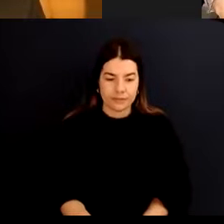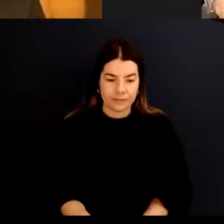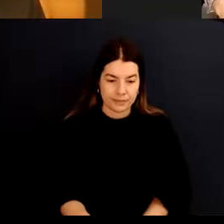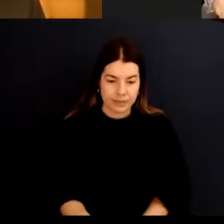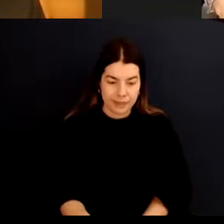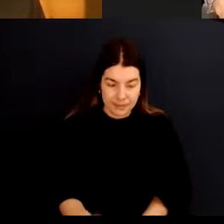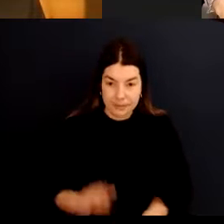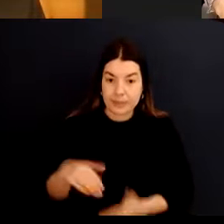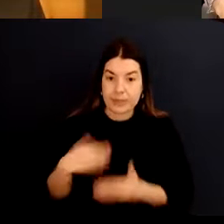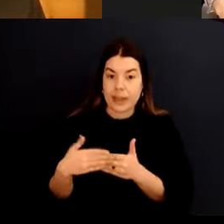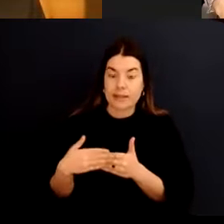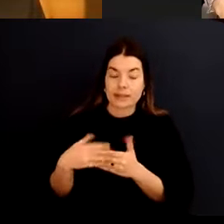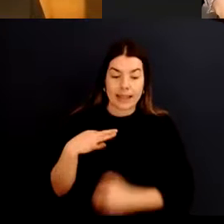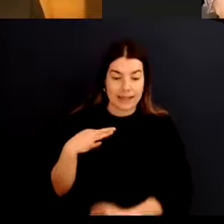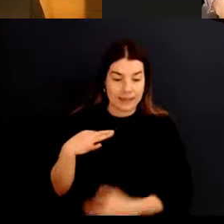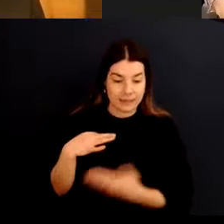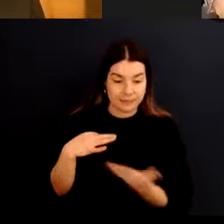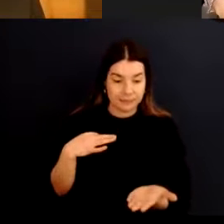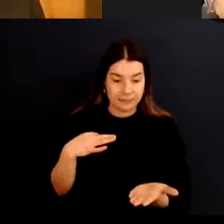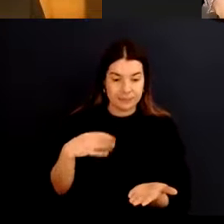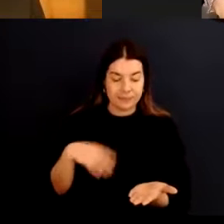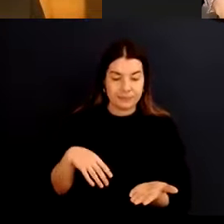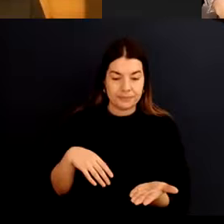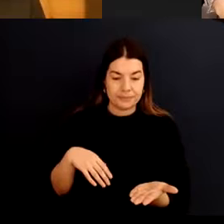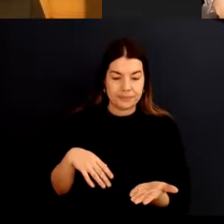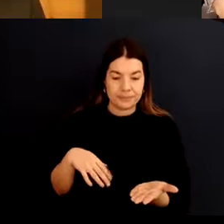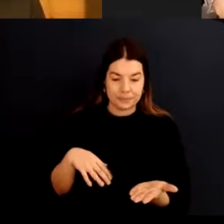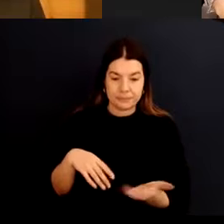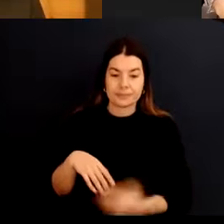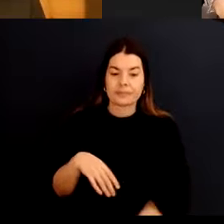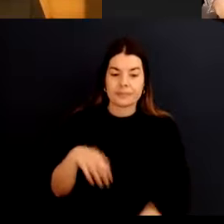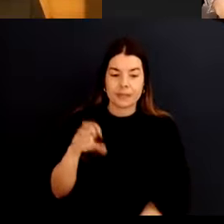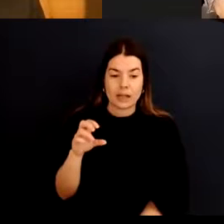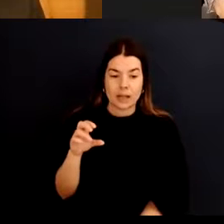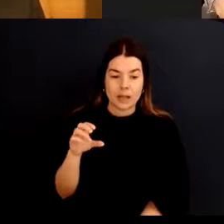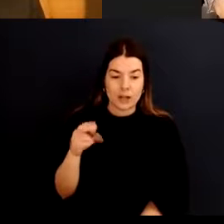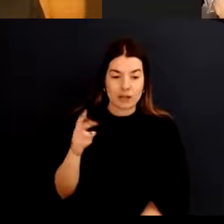And the next candidate on this question is Chris Dawkins.